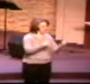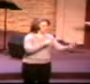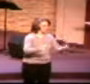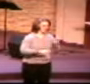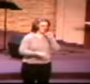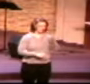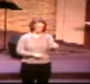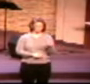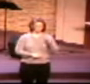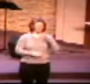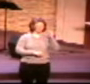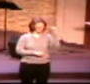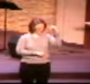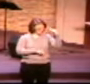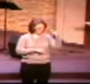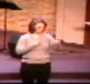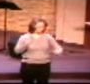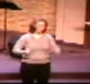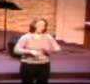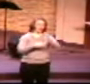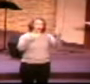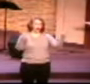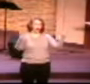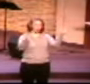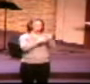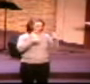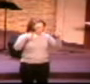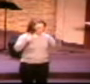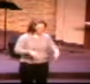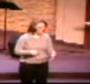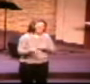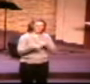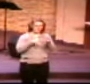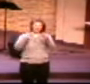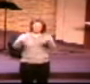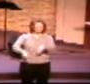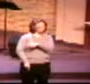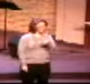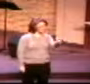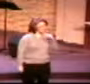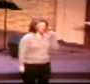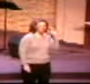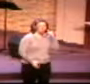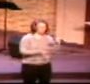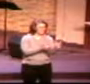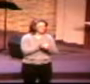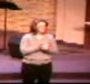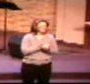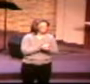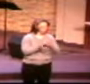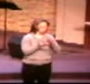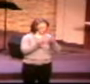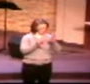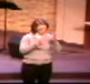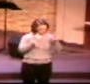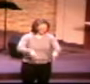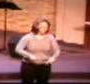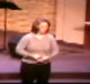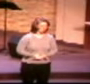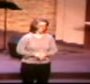people, not just Methodist people, all people, even those people that you don't think deserve to be people,